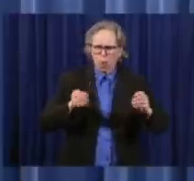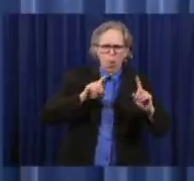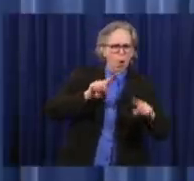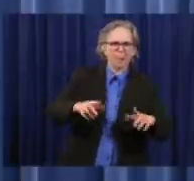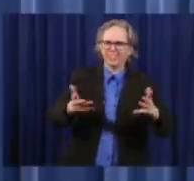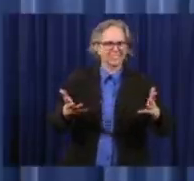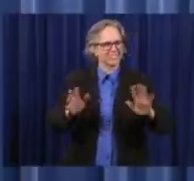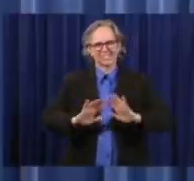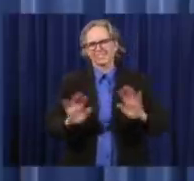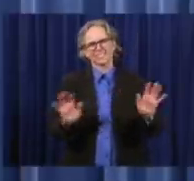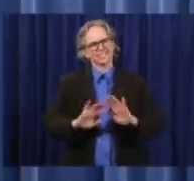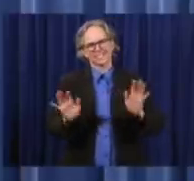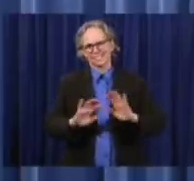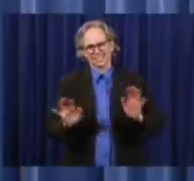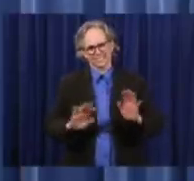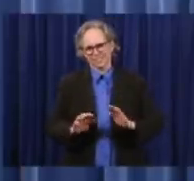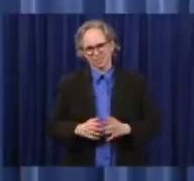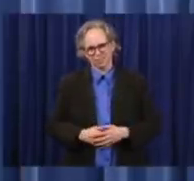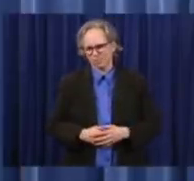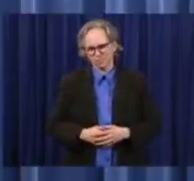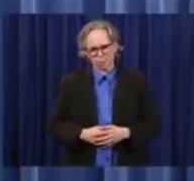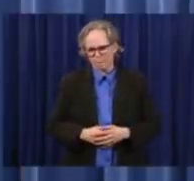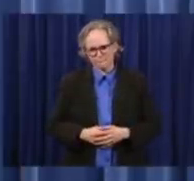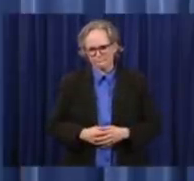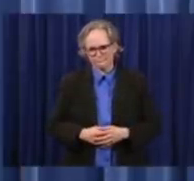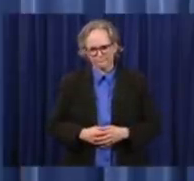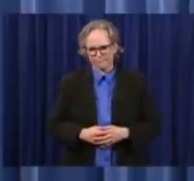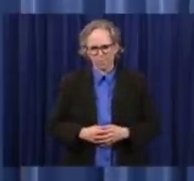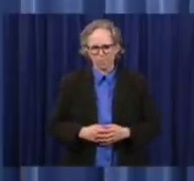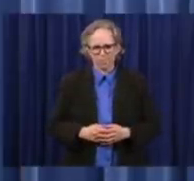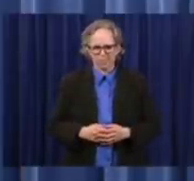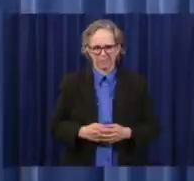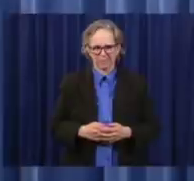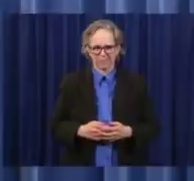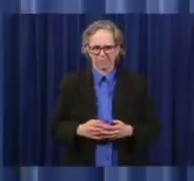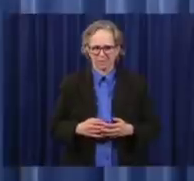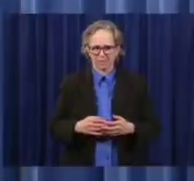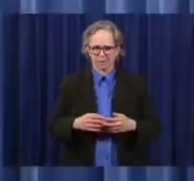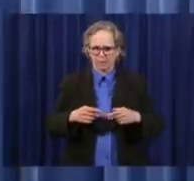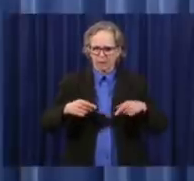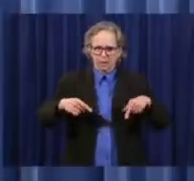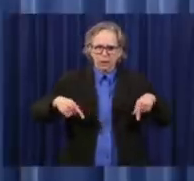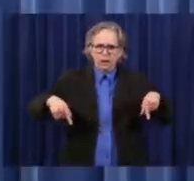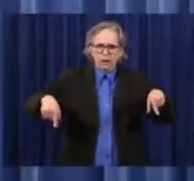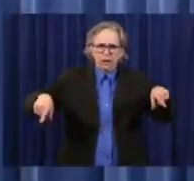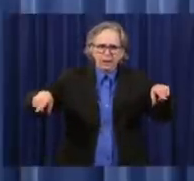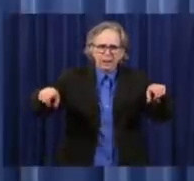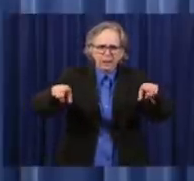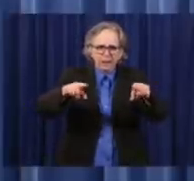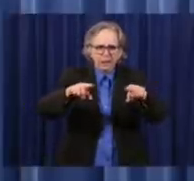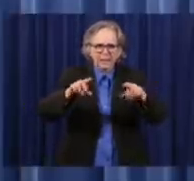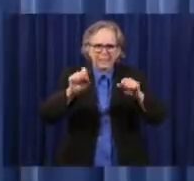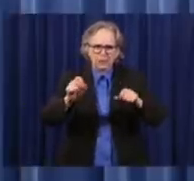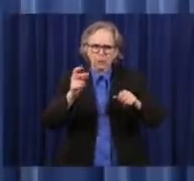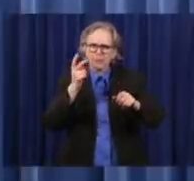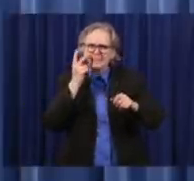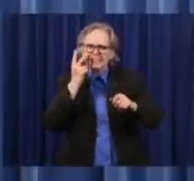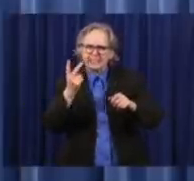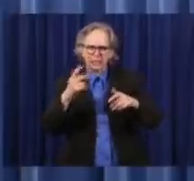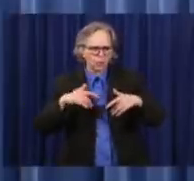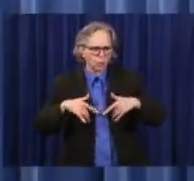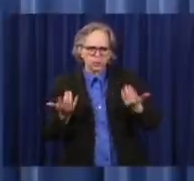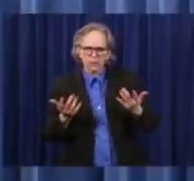people are going to have to watch where this virus situation is, and they're going to be in a position of